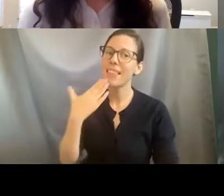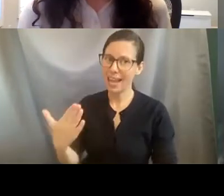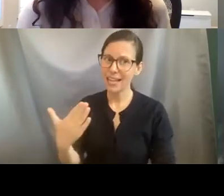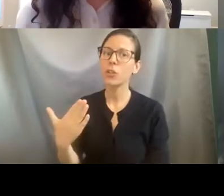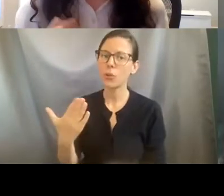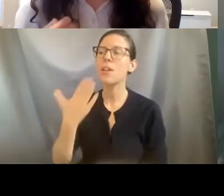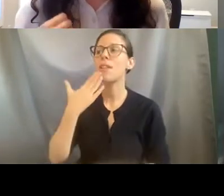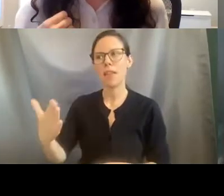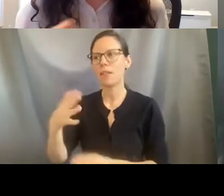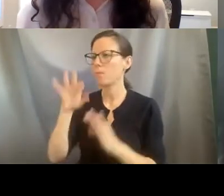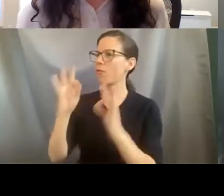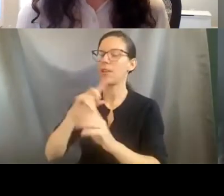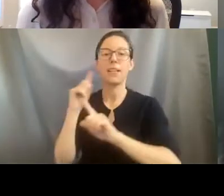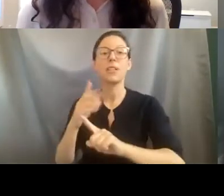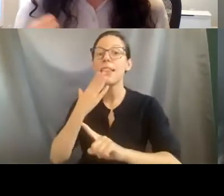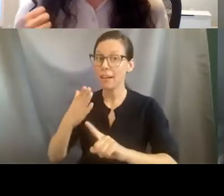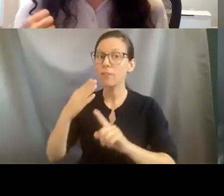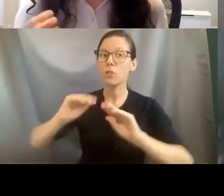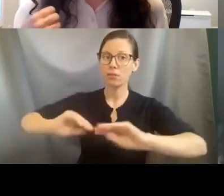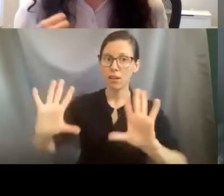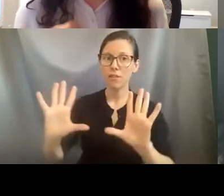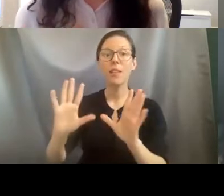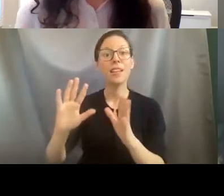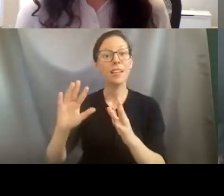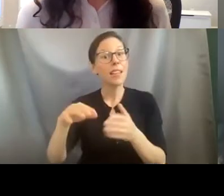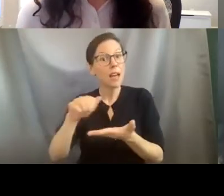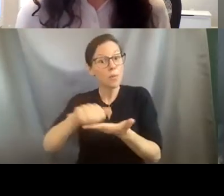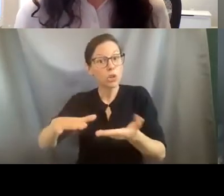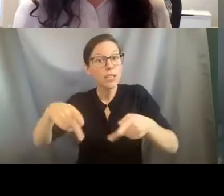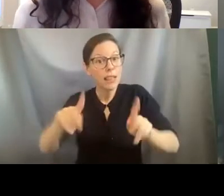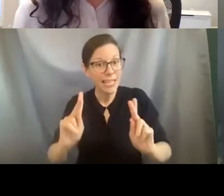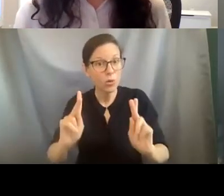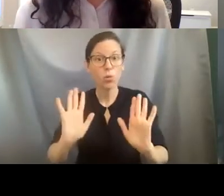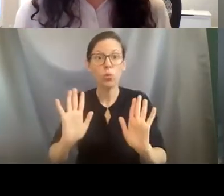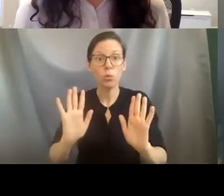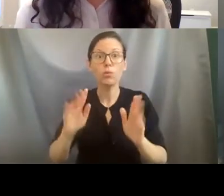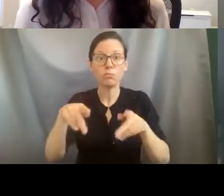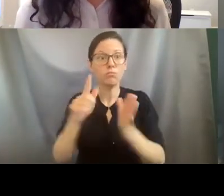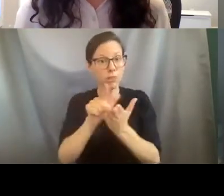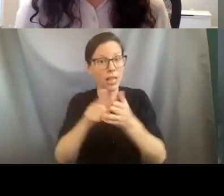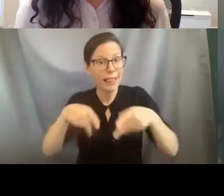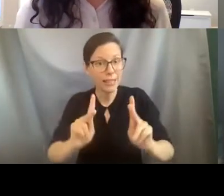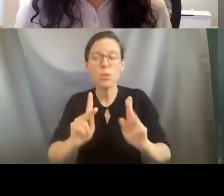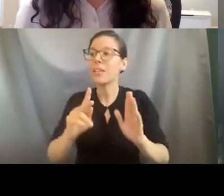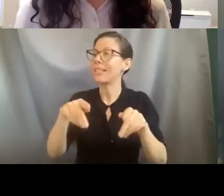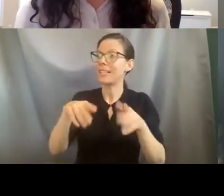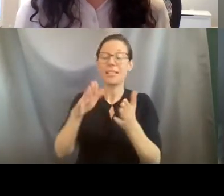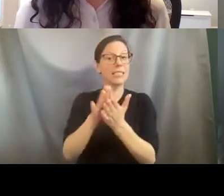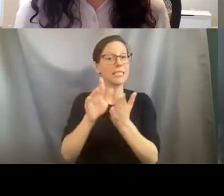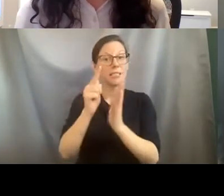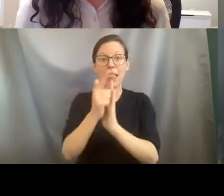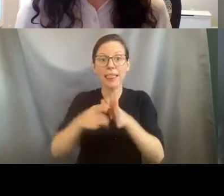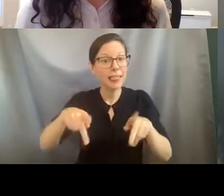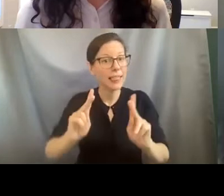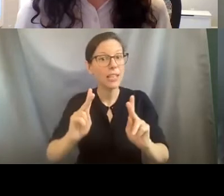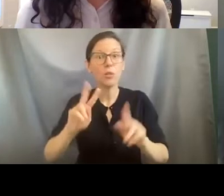legal. It is legal across the country. It is legal in Virginia. And we are doing everything we can to